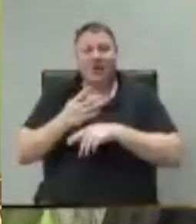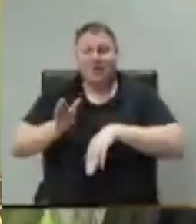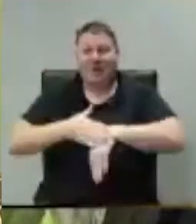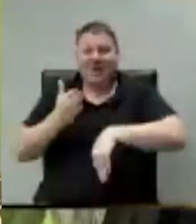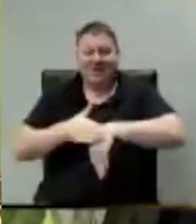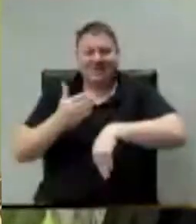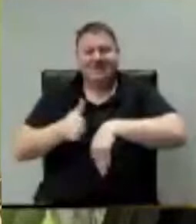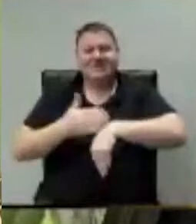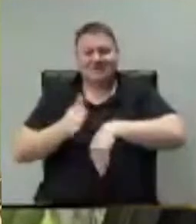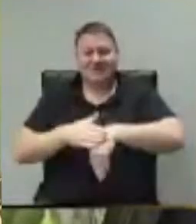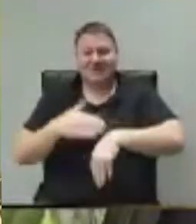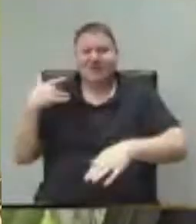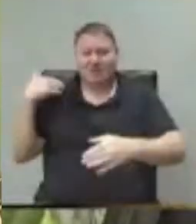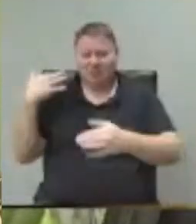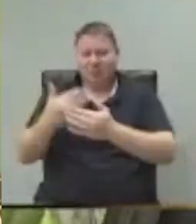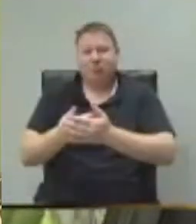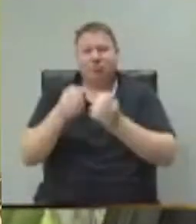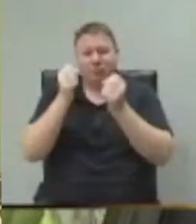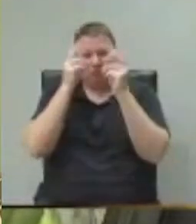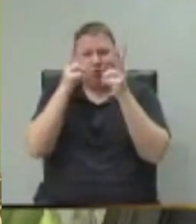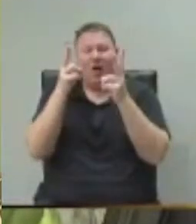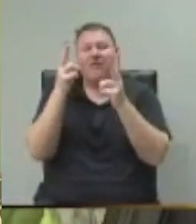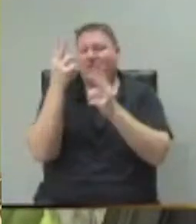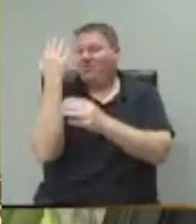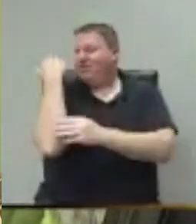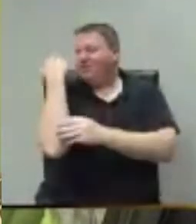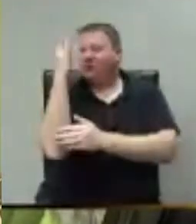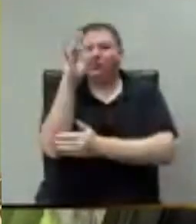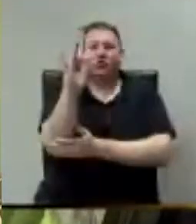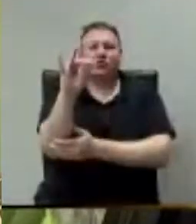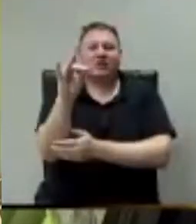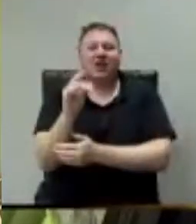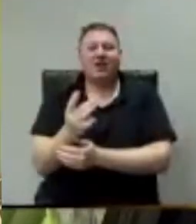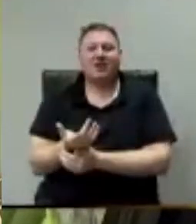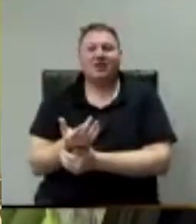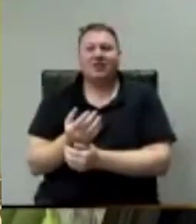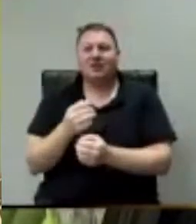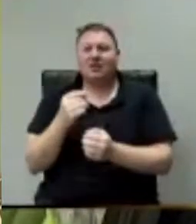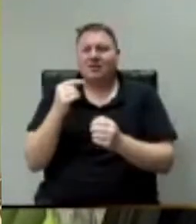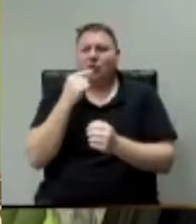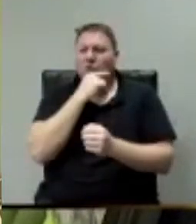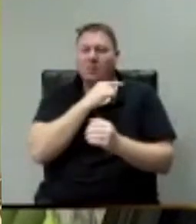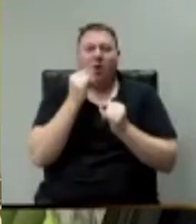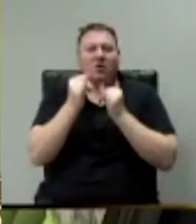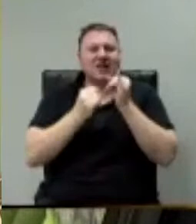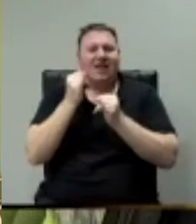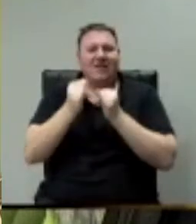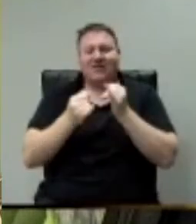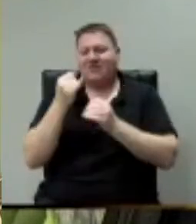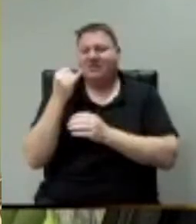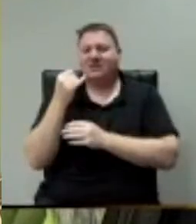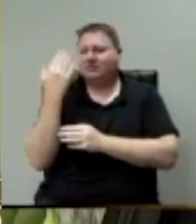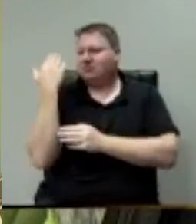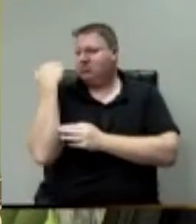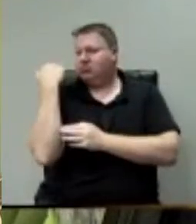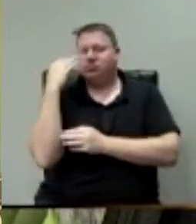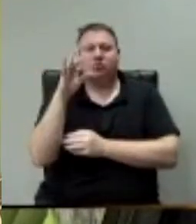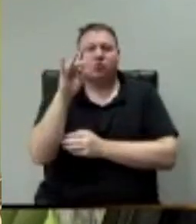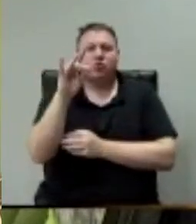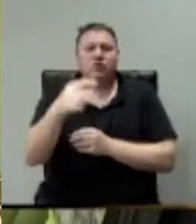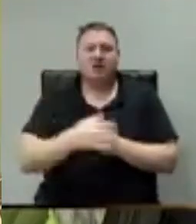late, up until 12 midnight. What time was it? 11 midnight at